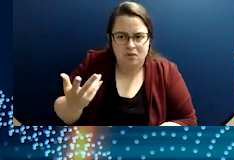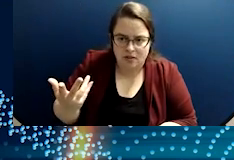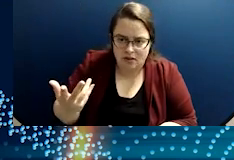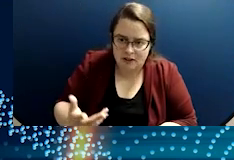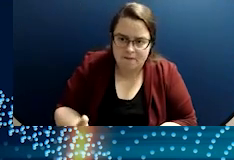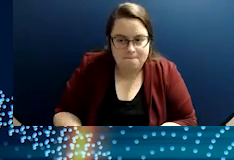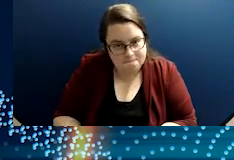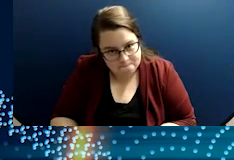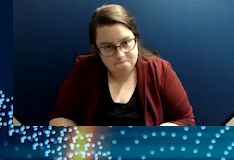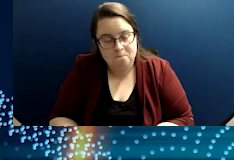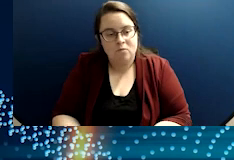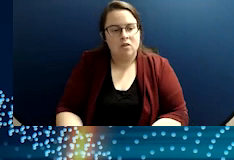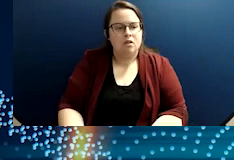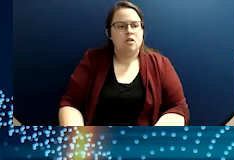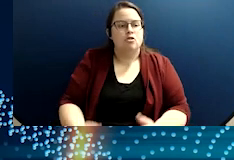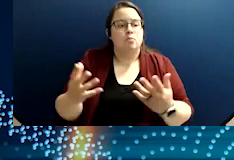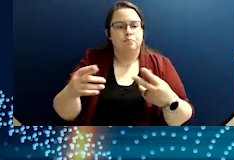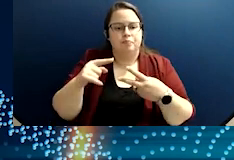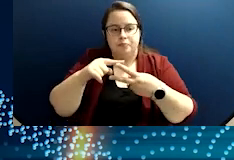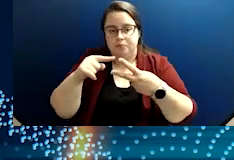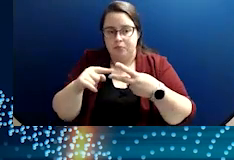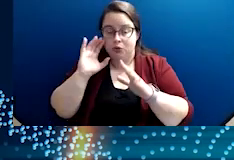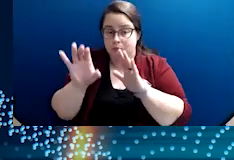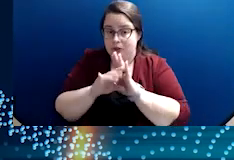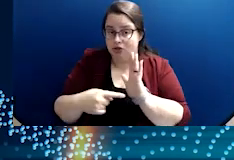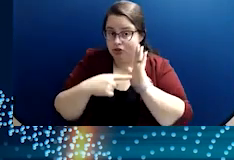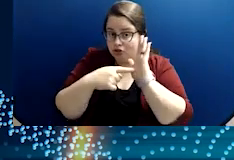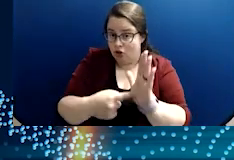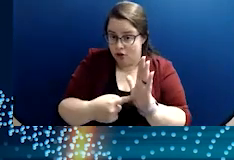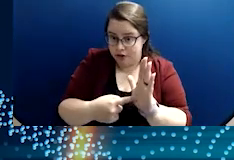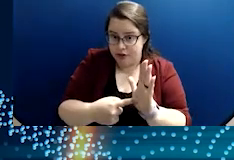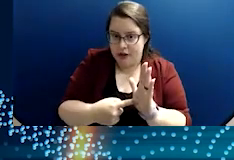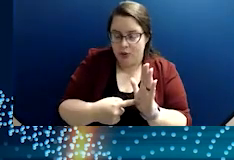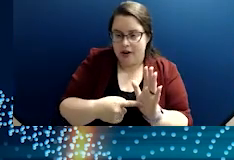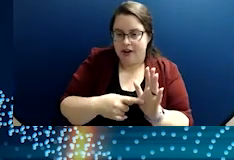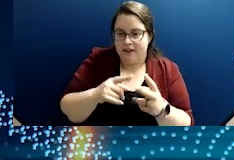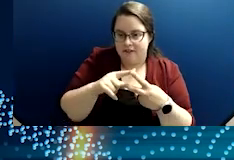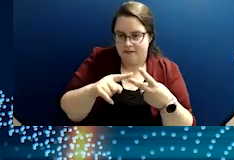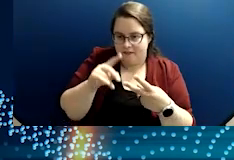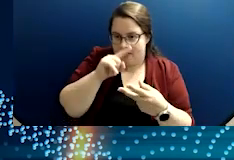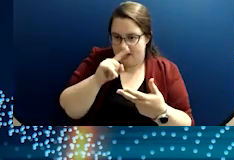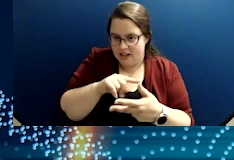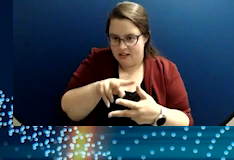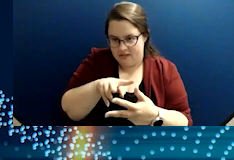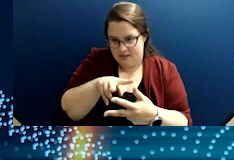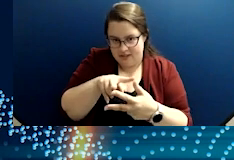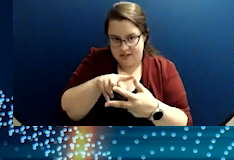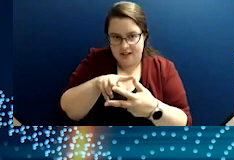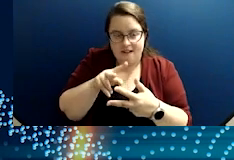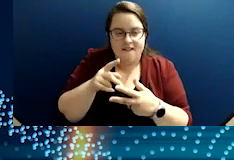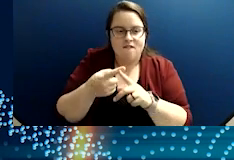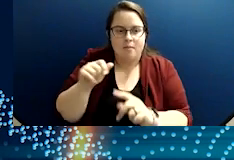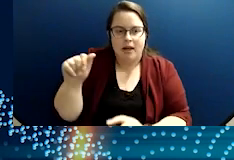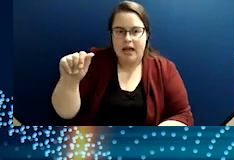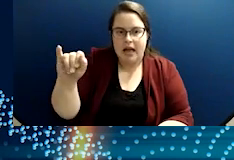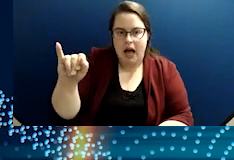All right. So the two pictures that I showed you that were generated by AI, they actually came from an AI